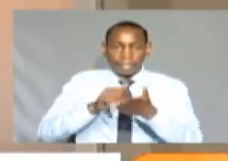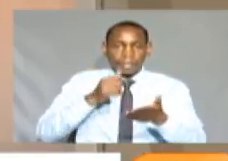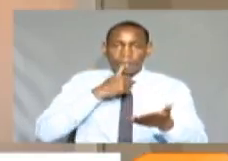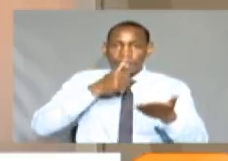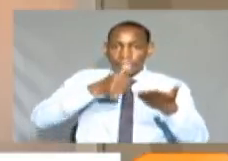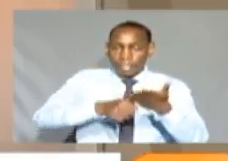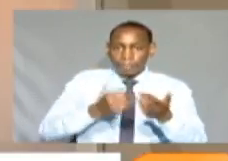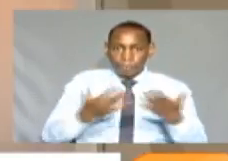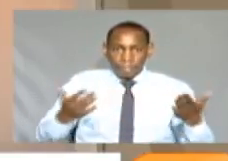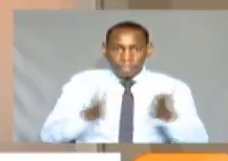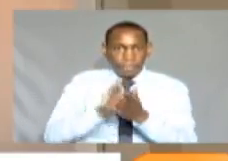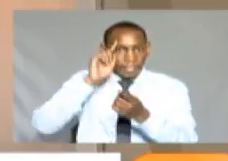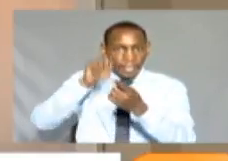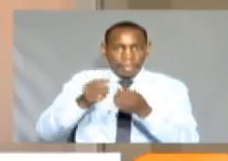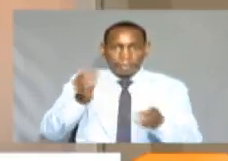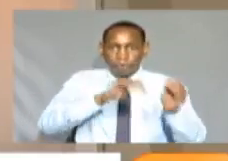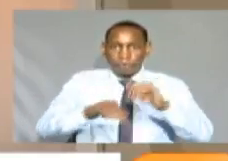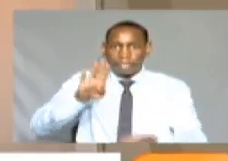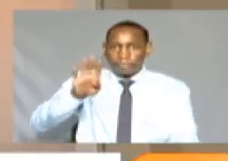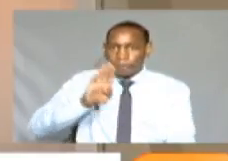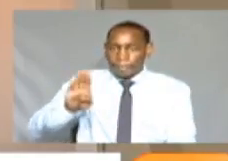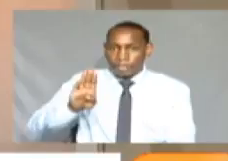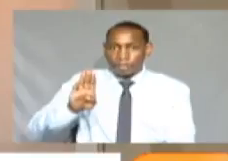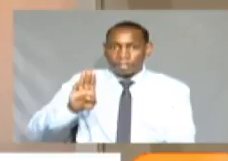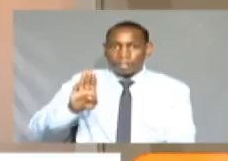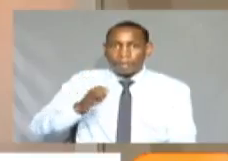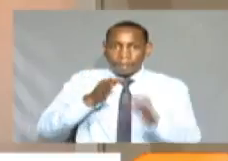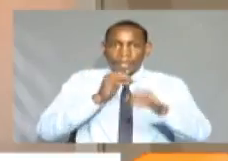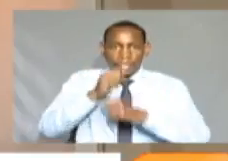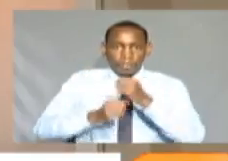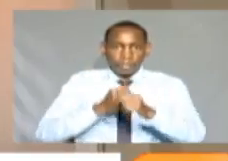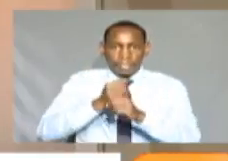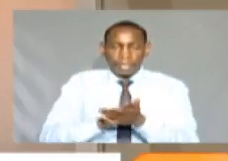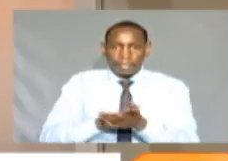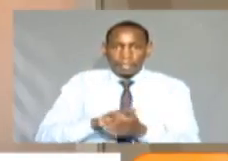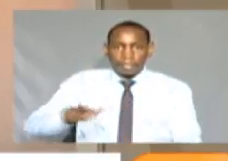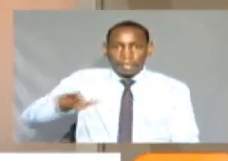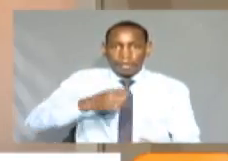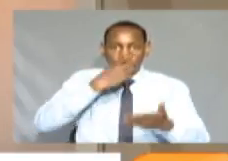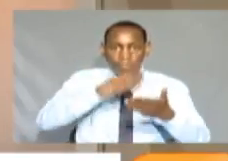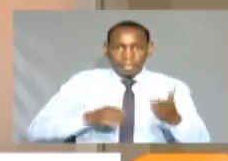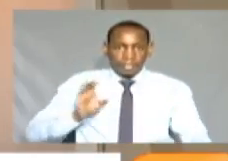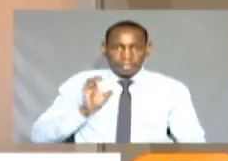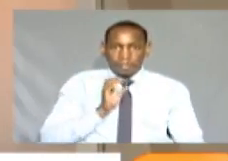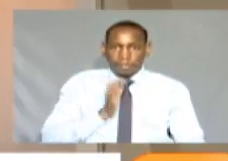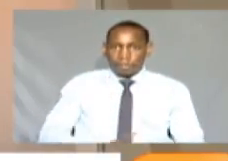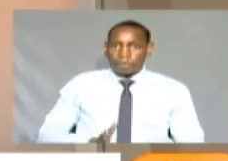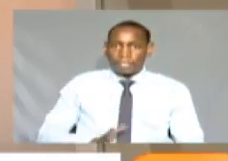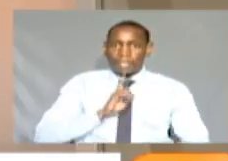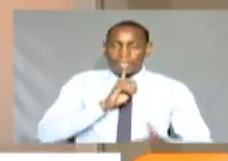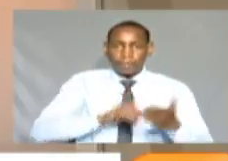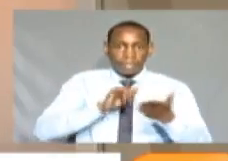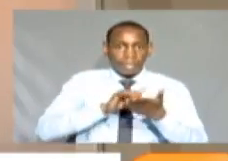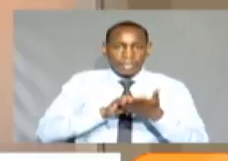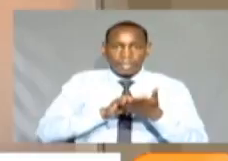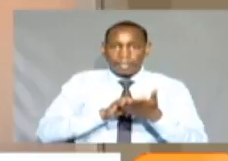their products with an aim of raising 4 billion shillings from them this financial year. Domestic Tax Commissioner Elizabeth Mayo stated that they